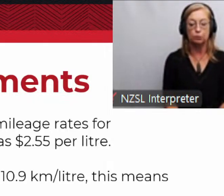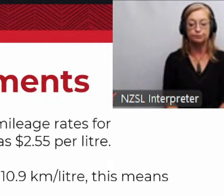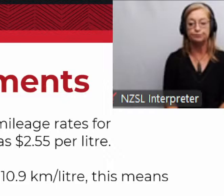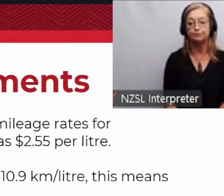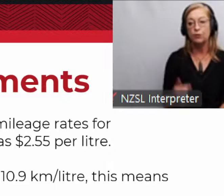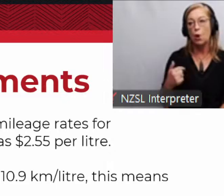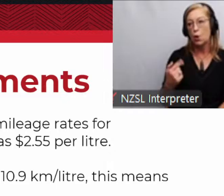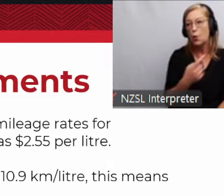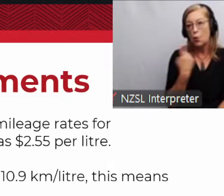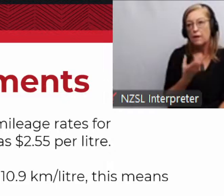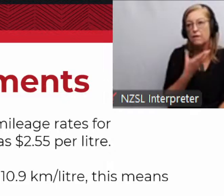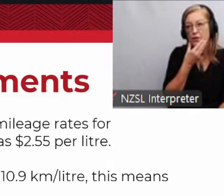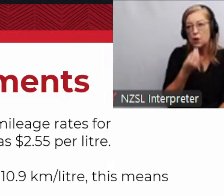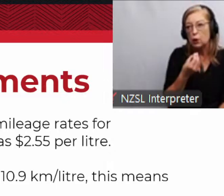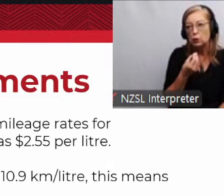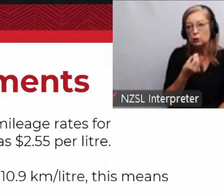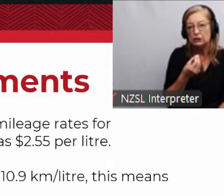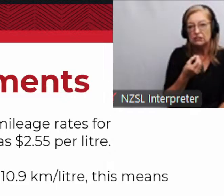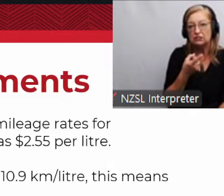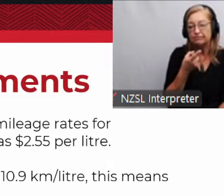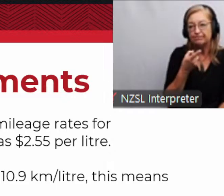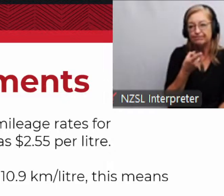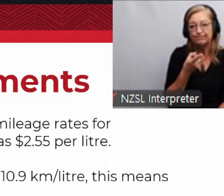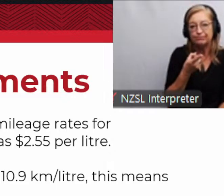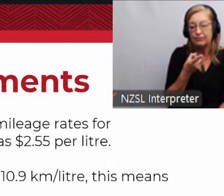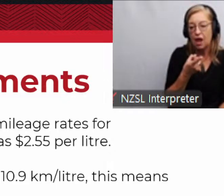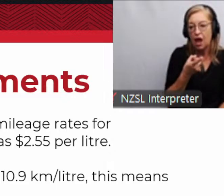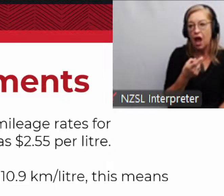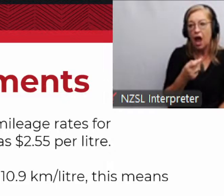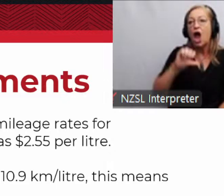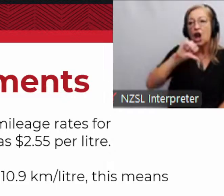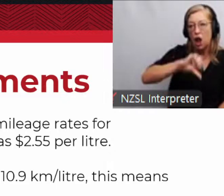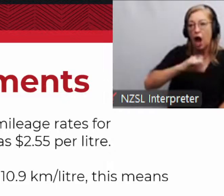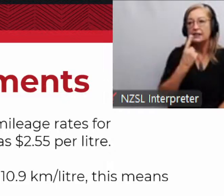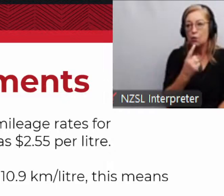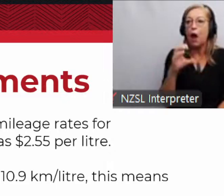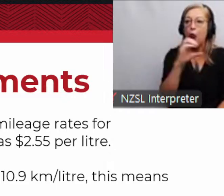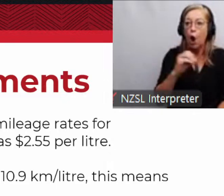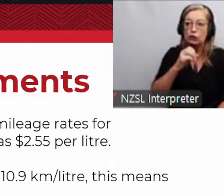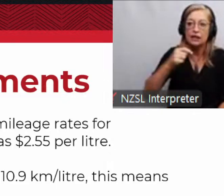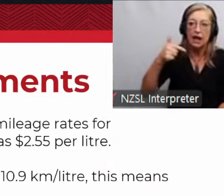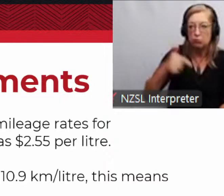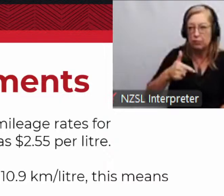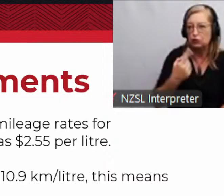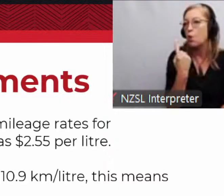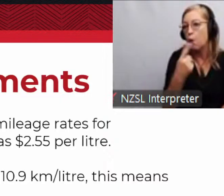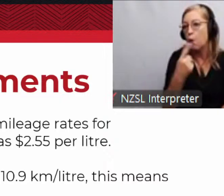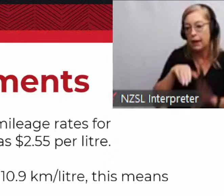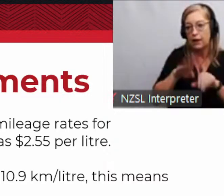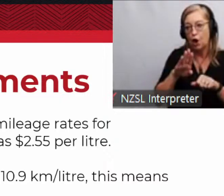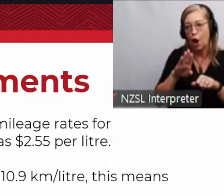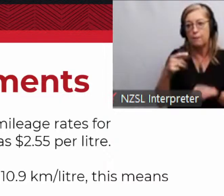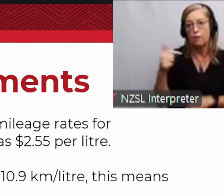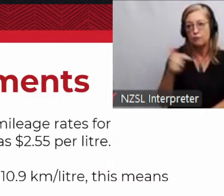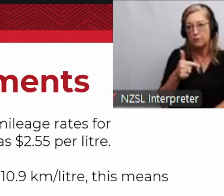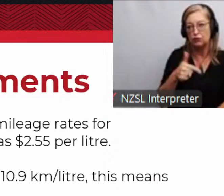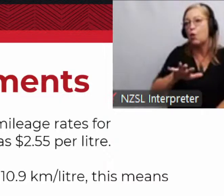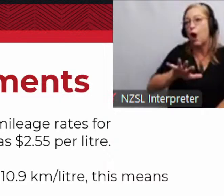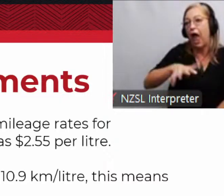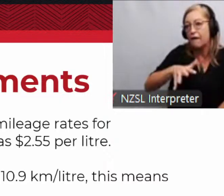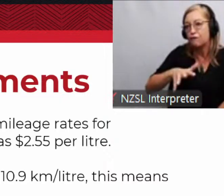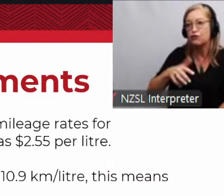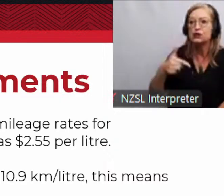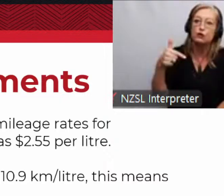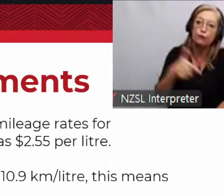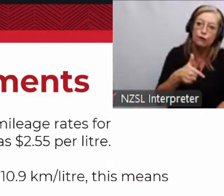we don't want to make it really complicated, we've just used 91 octane, we've used an average kind of fuel